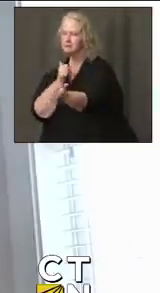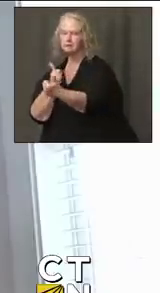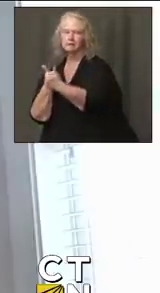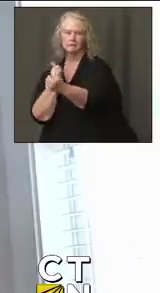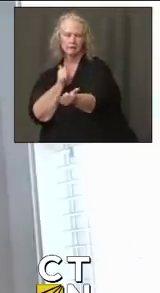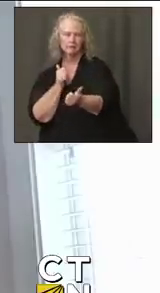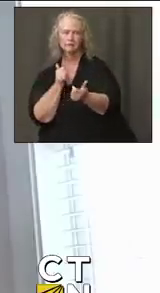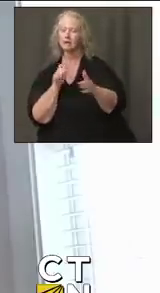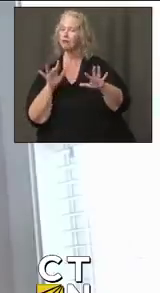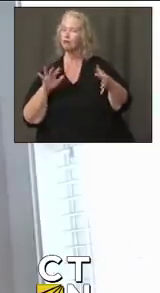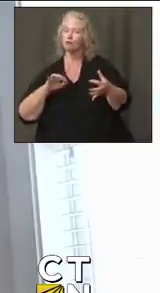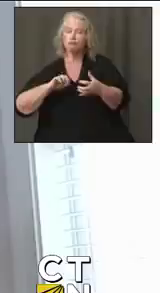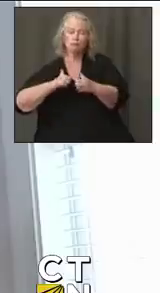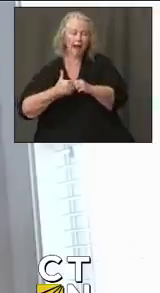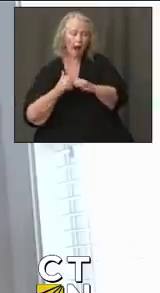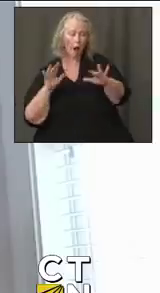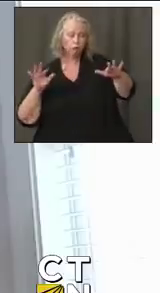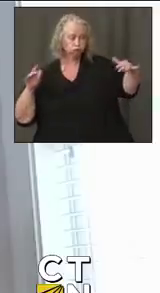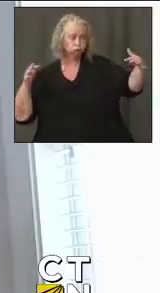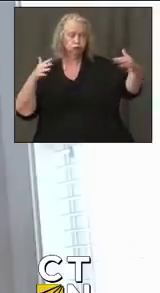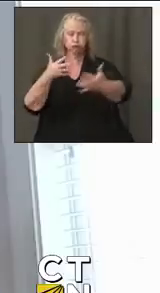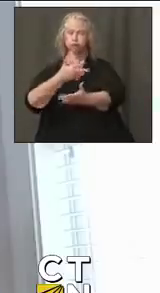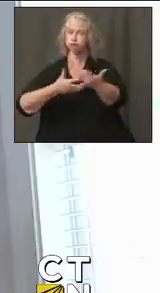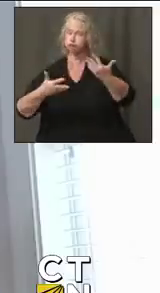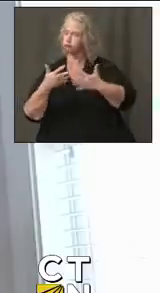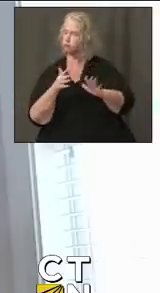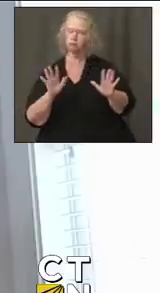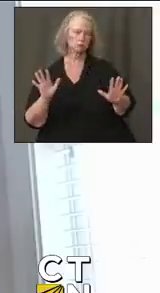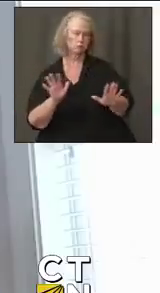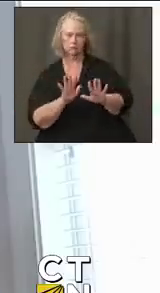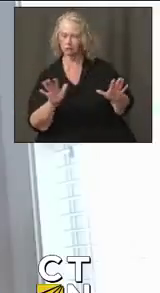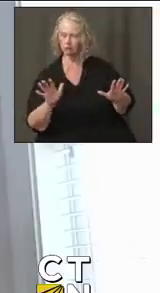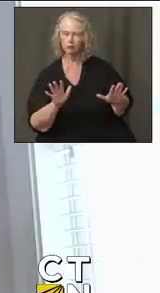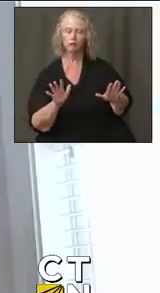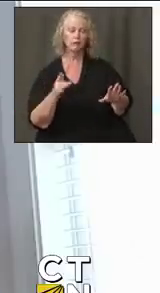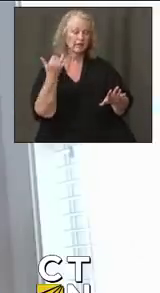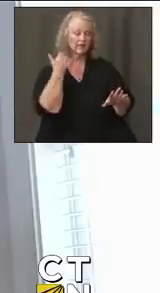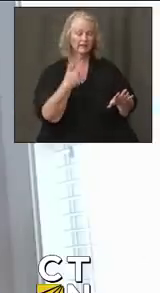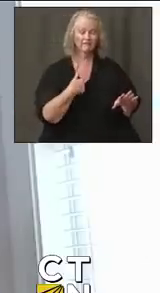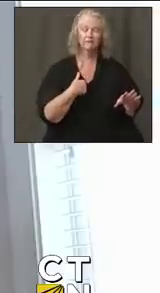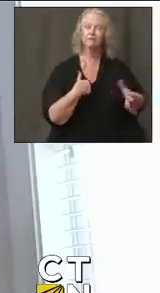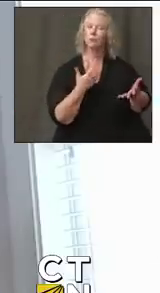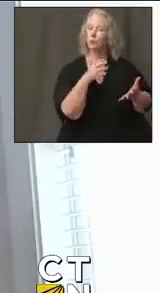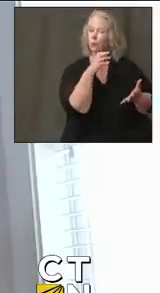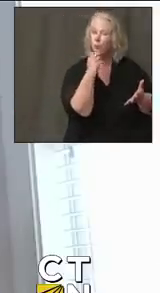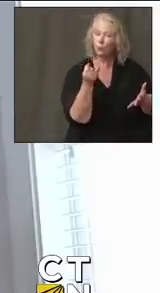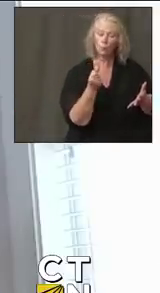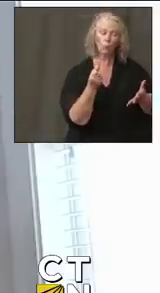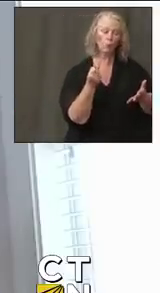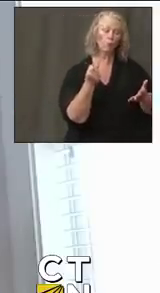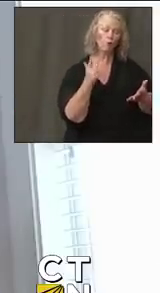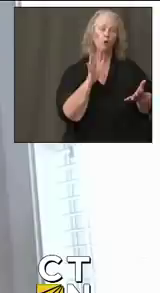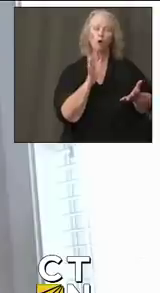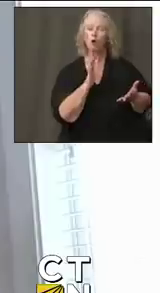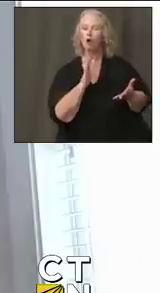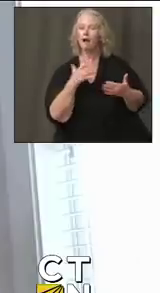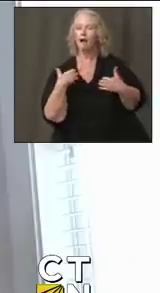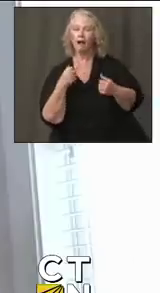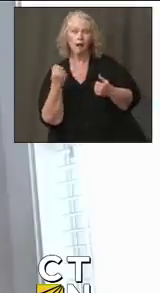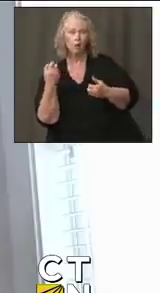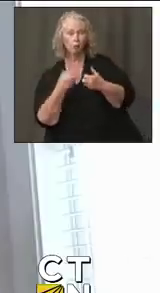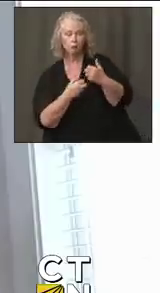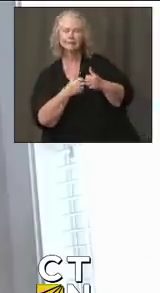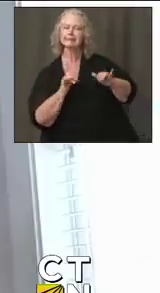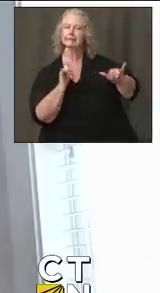from crowds. If we're older or have underlying conditions, remain at home as much as possible. All the things